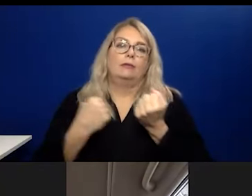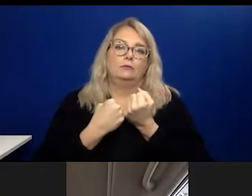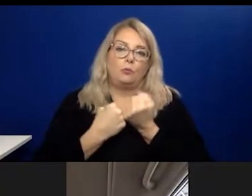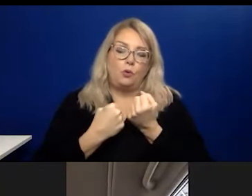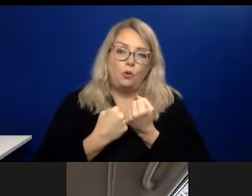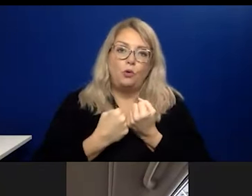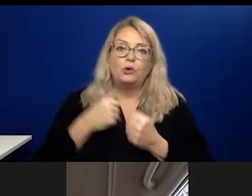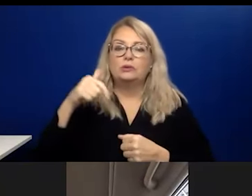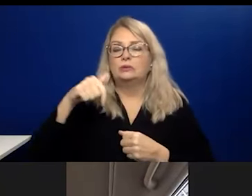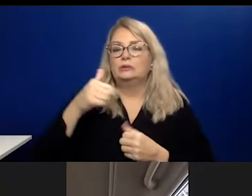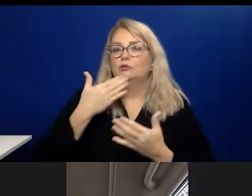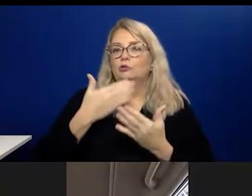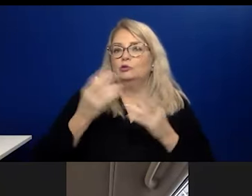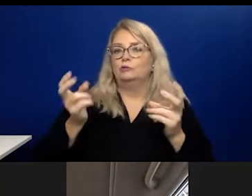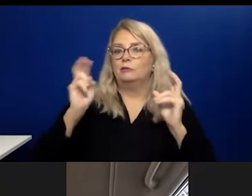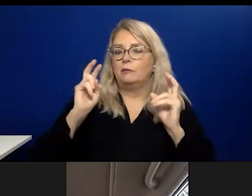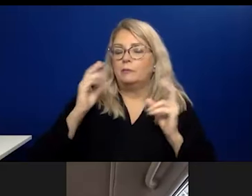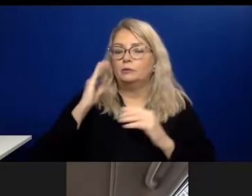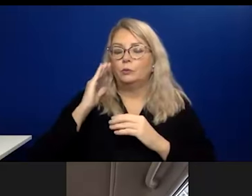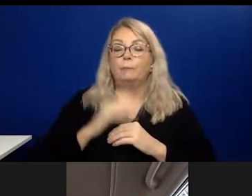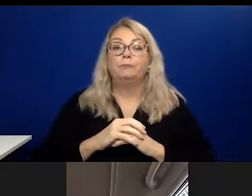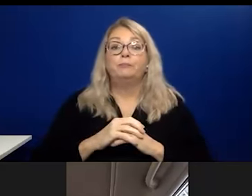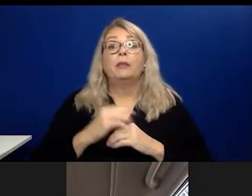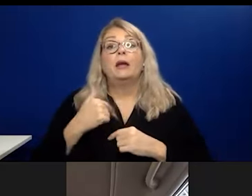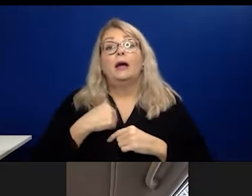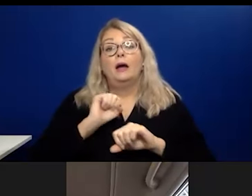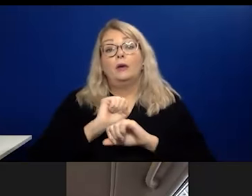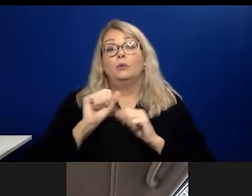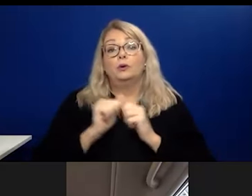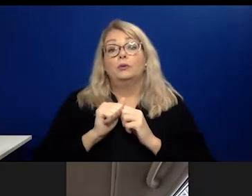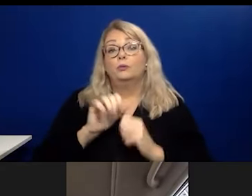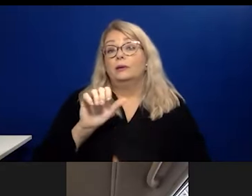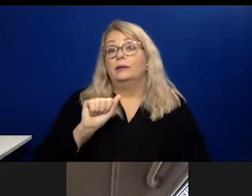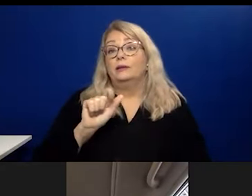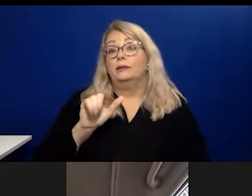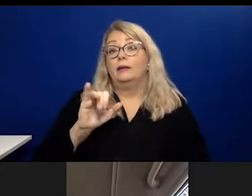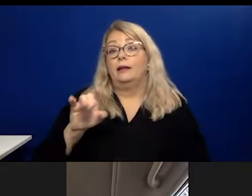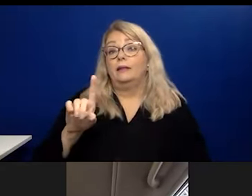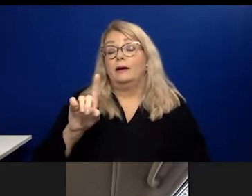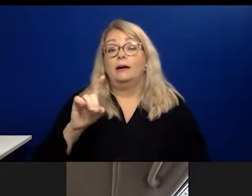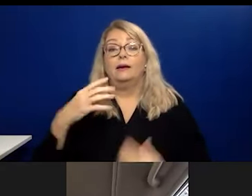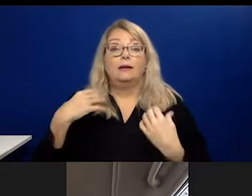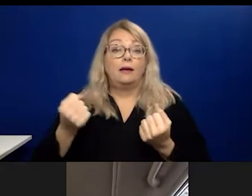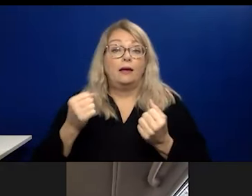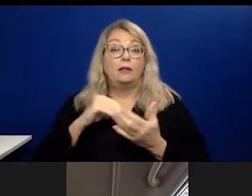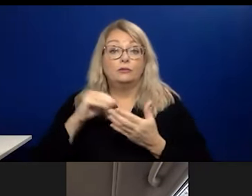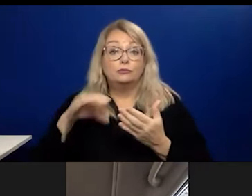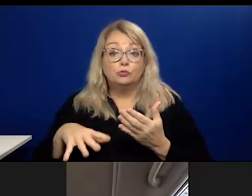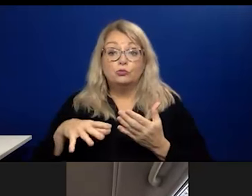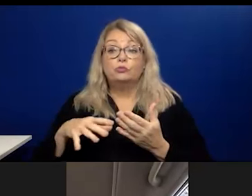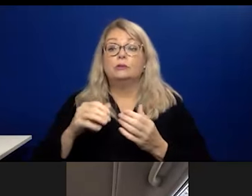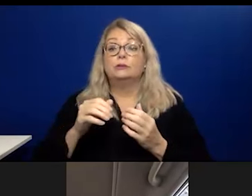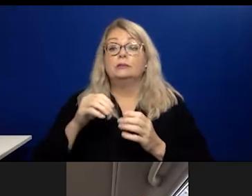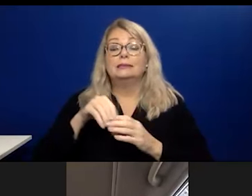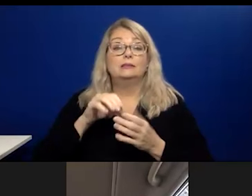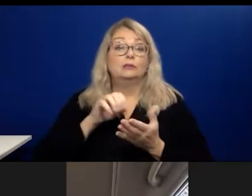me to know. And also I work with the nursing and allied health students with research. So I would just like to know more about this topic in general.